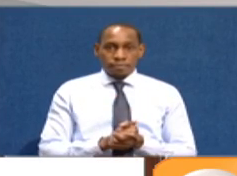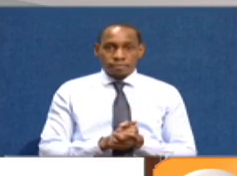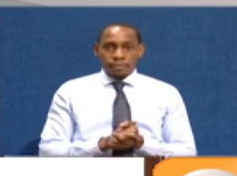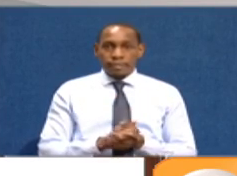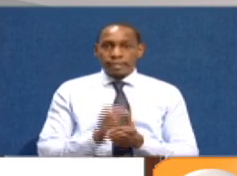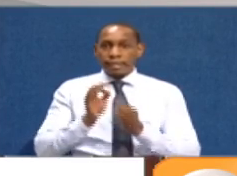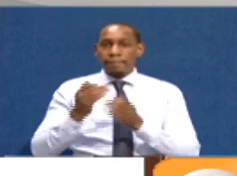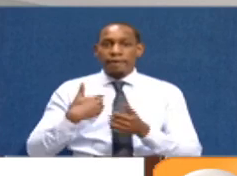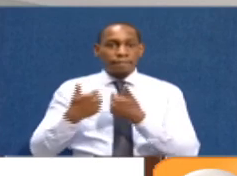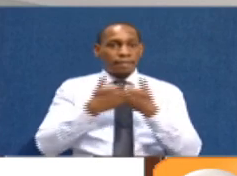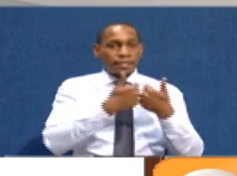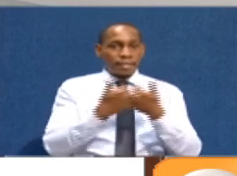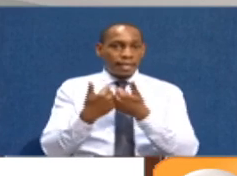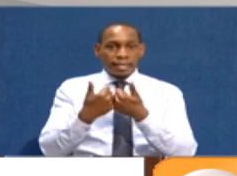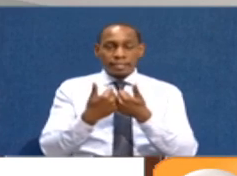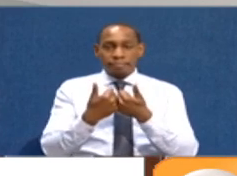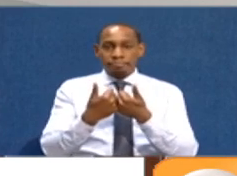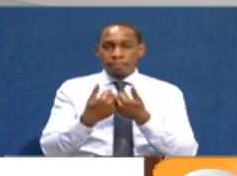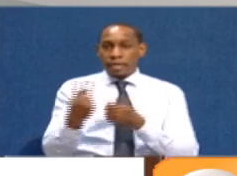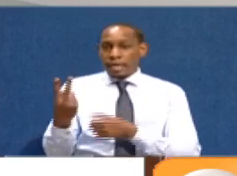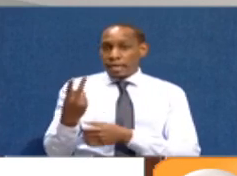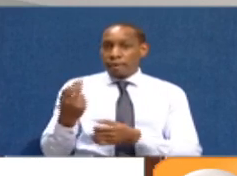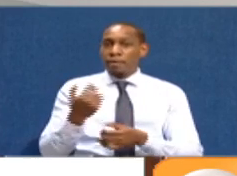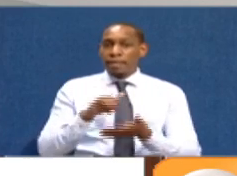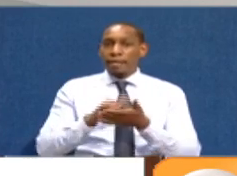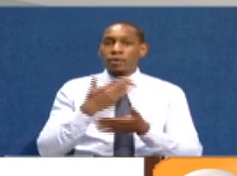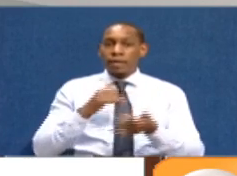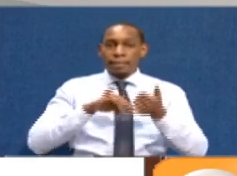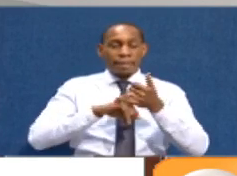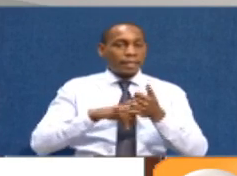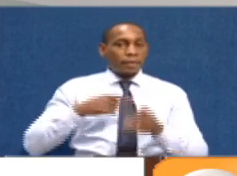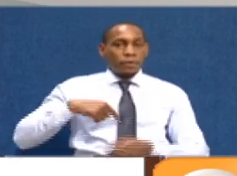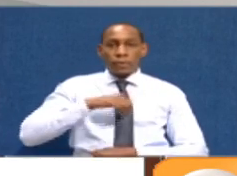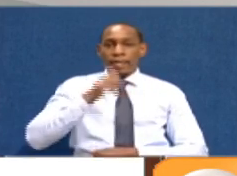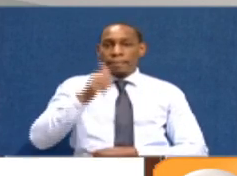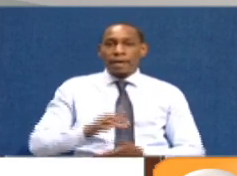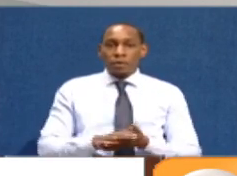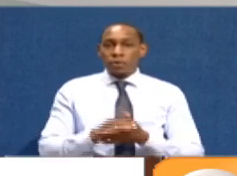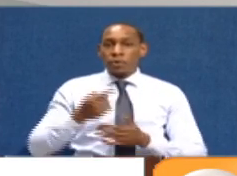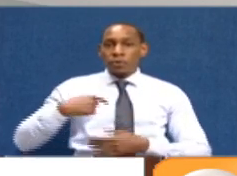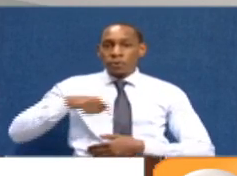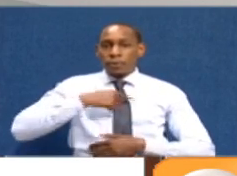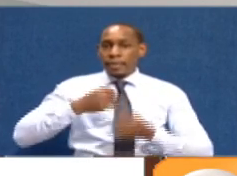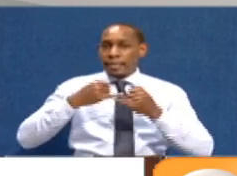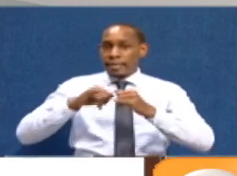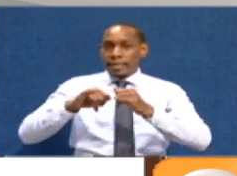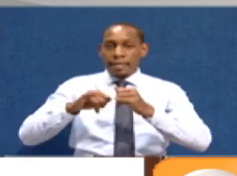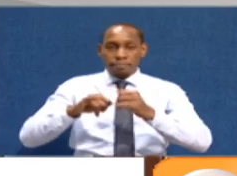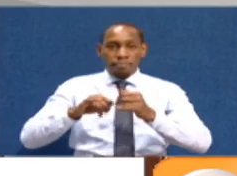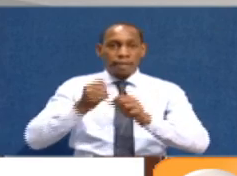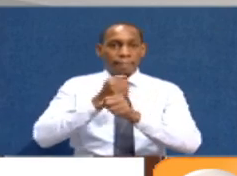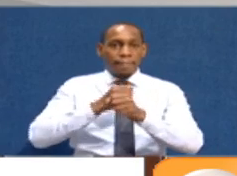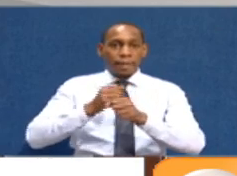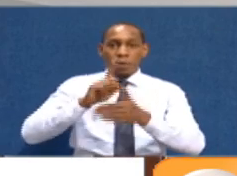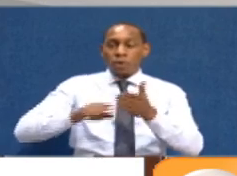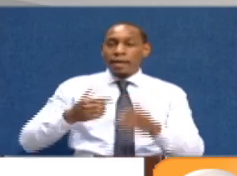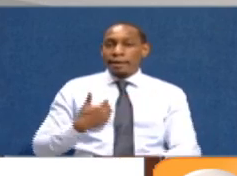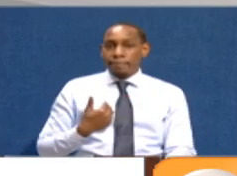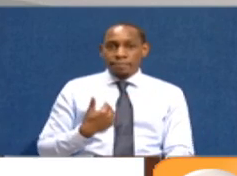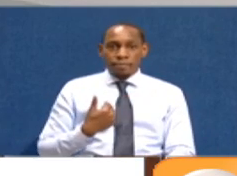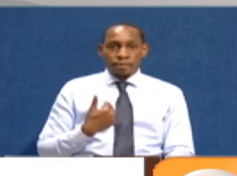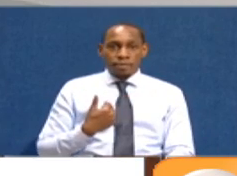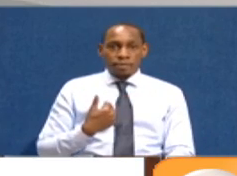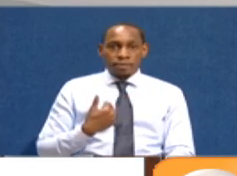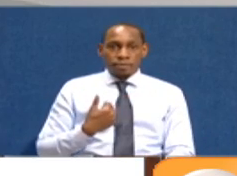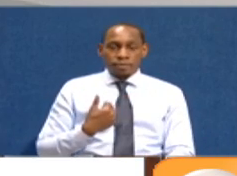faced any challenges being an interracial couple. And we haven't. We just try to make what we have